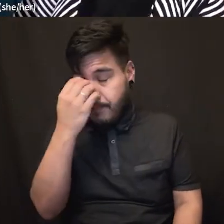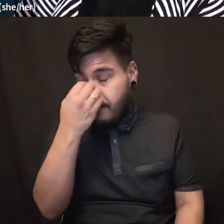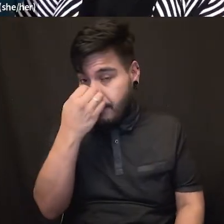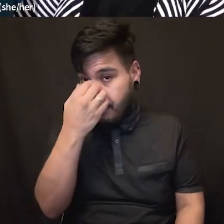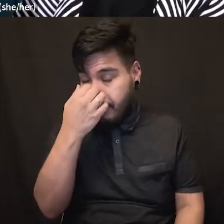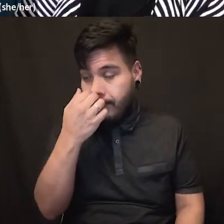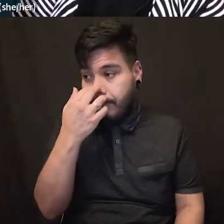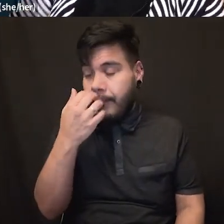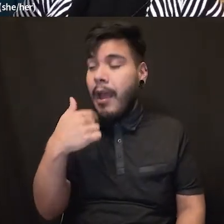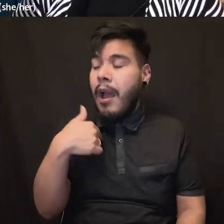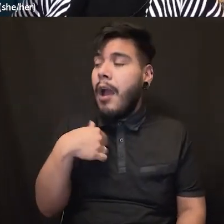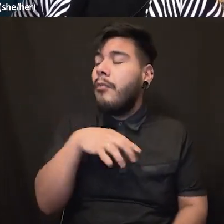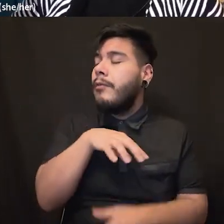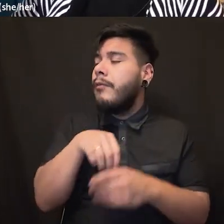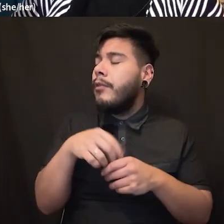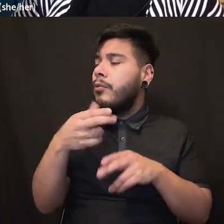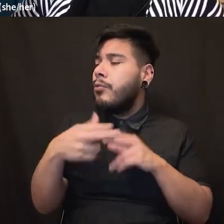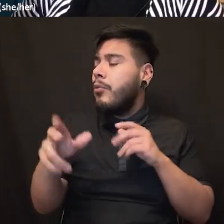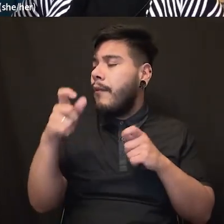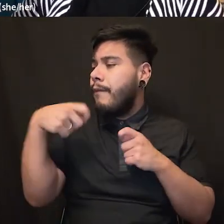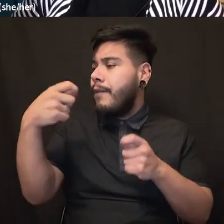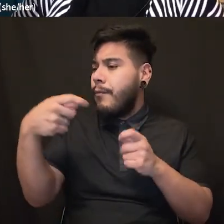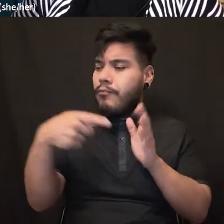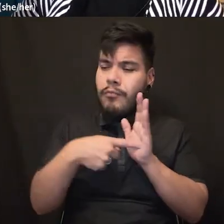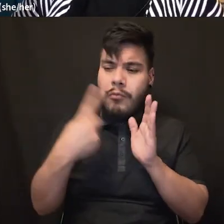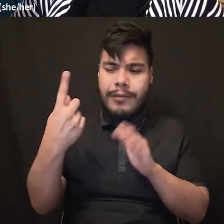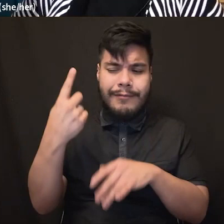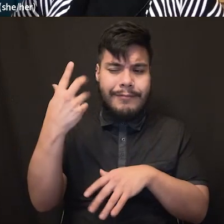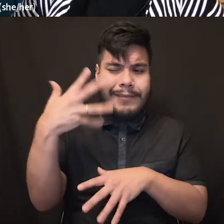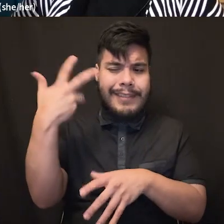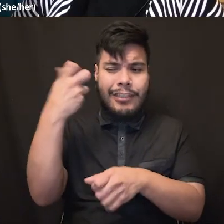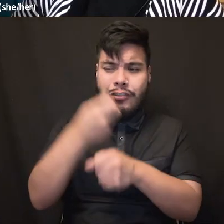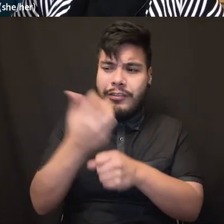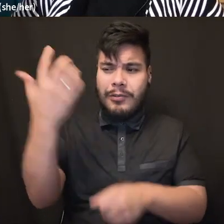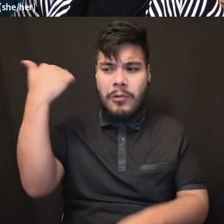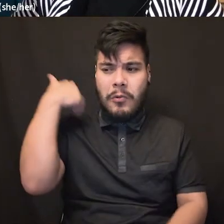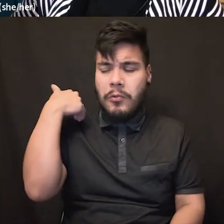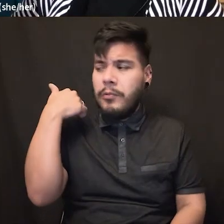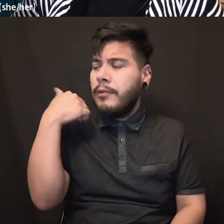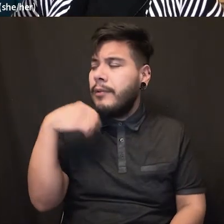I was in a short film once a few years ago